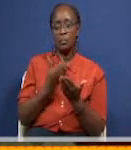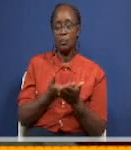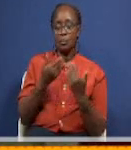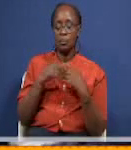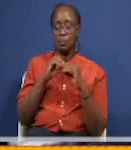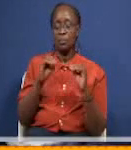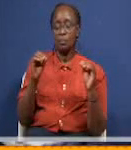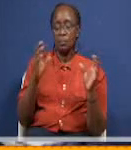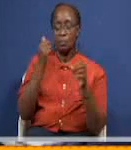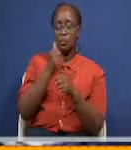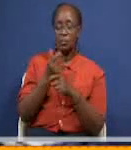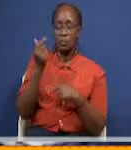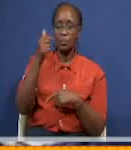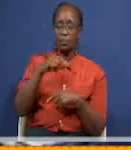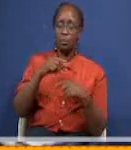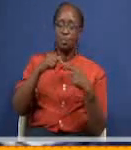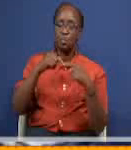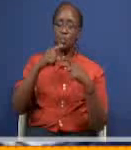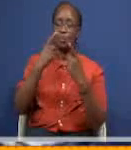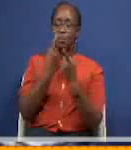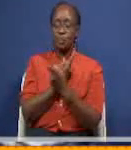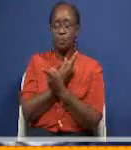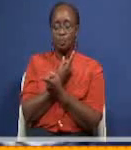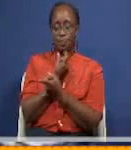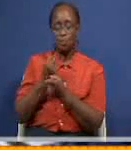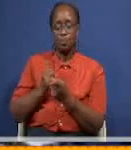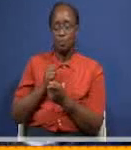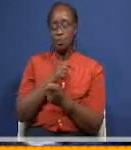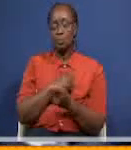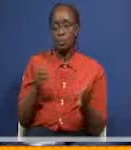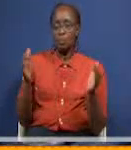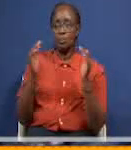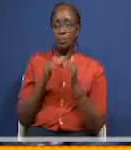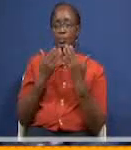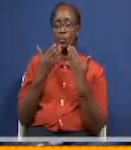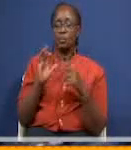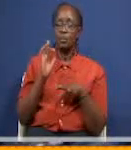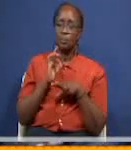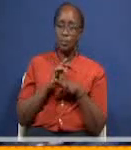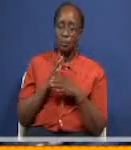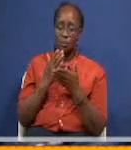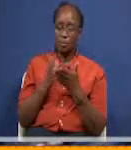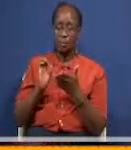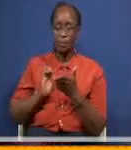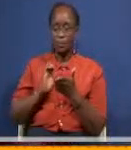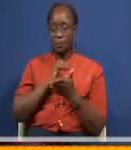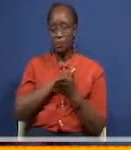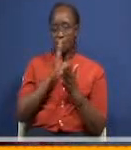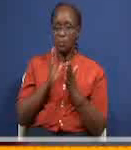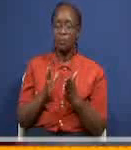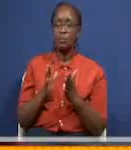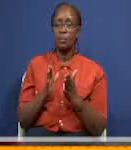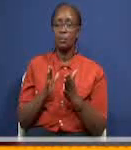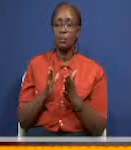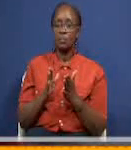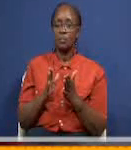tunafaa tuamini leo. Mugaruna wedhire, yekarokiki ya bunge ziniti kia ntuku ya goro kiladhire kwe mapema mono, haraba mabama senetas, barone kane bakia